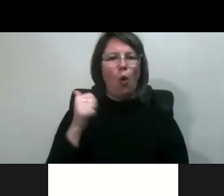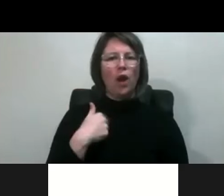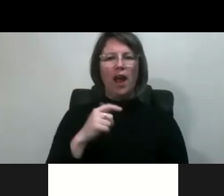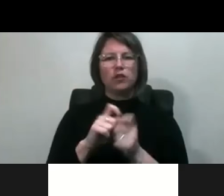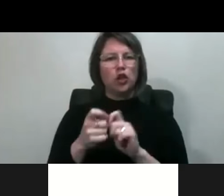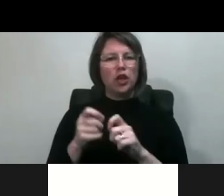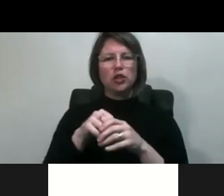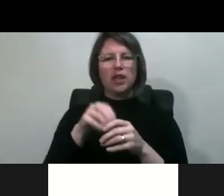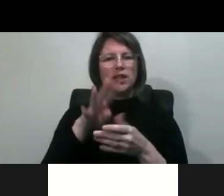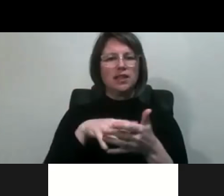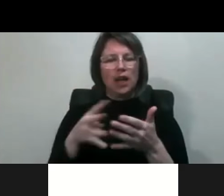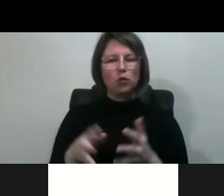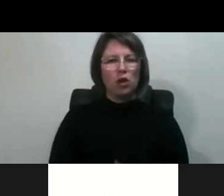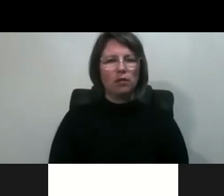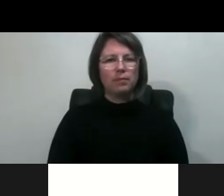the schedule.